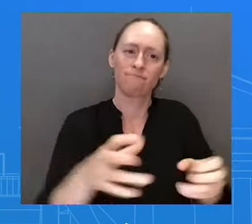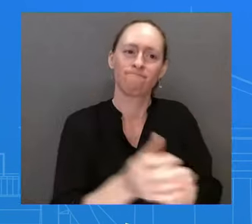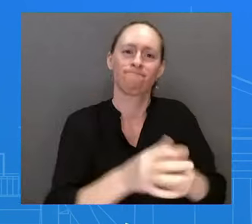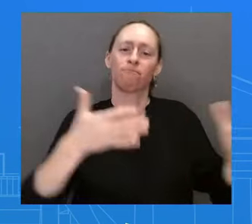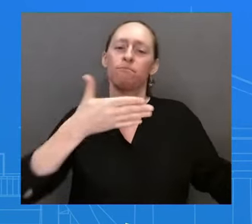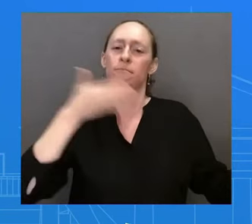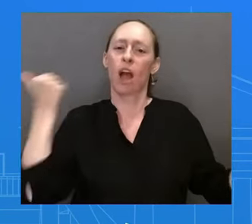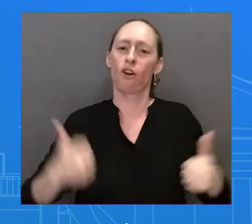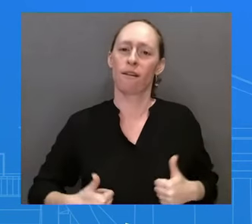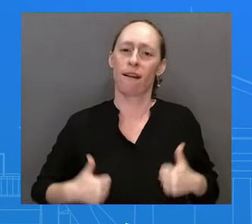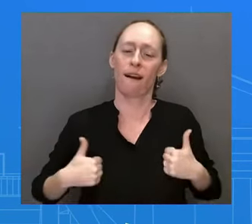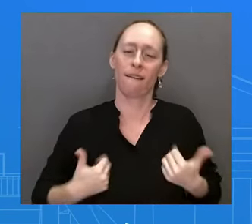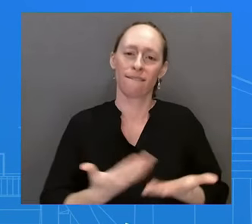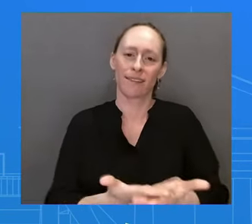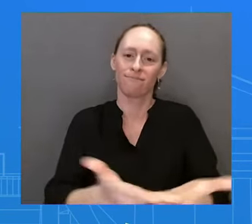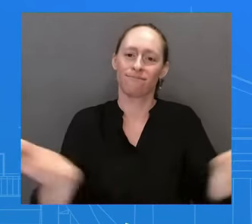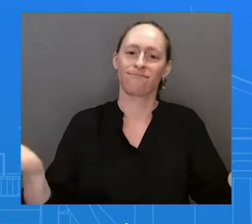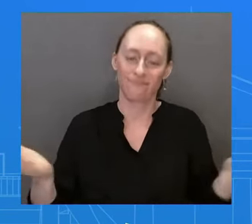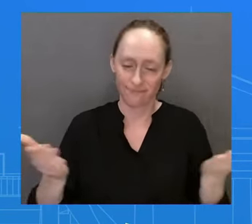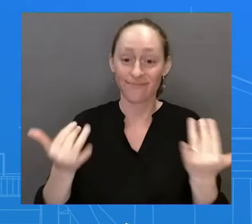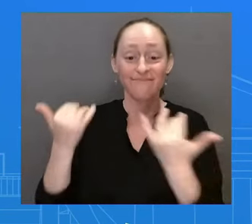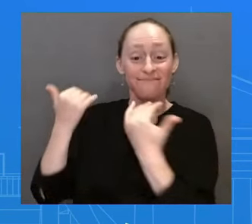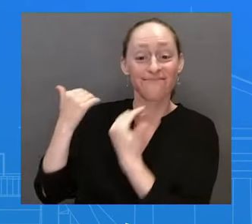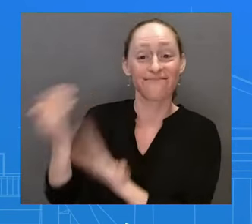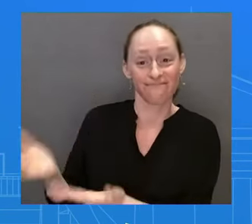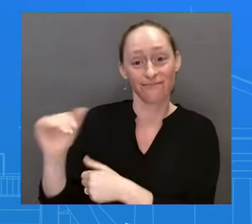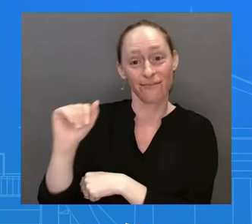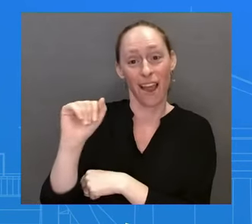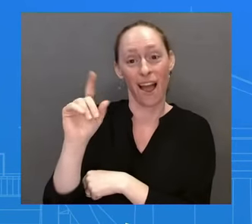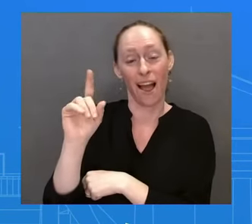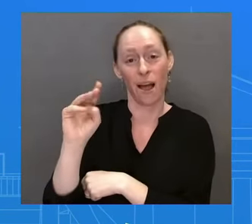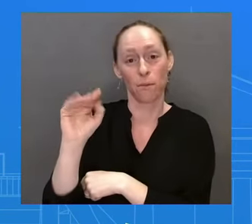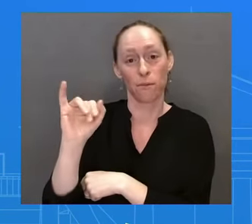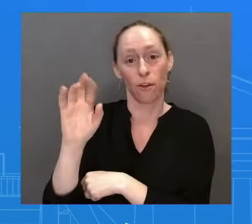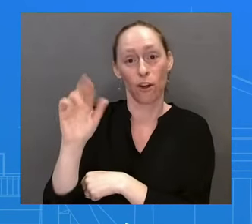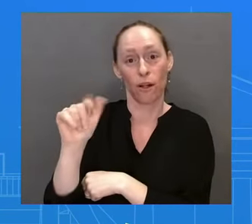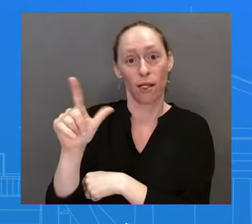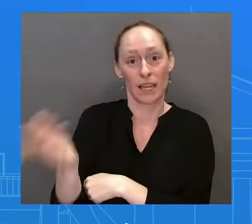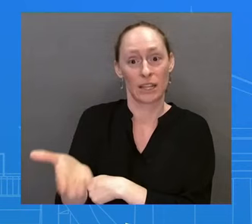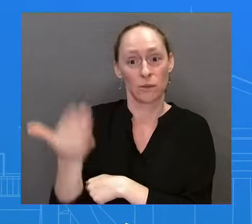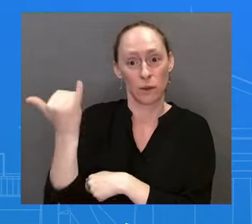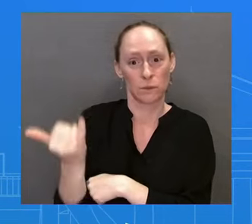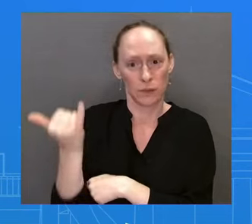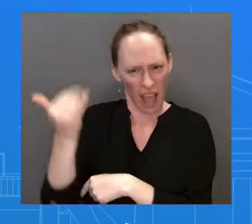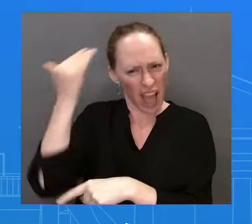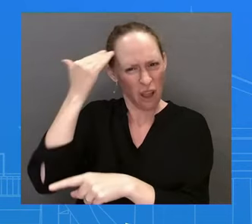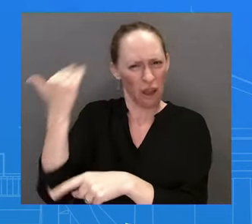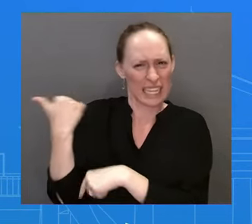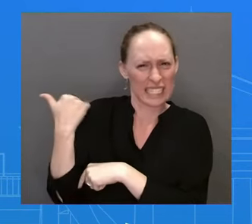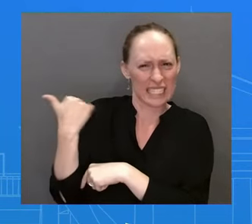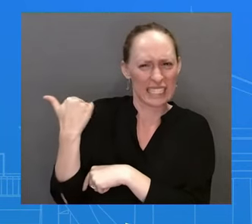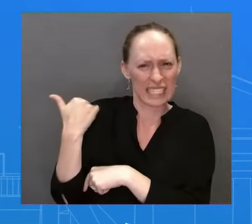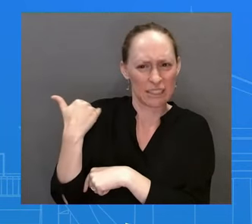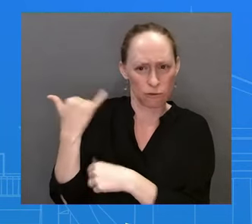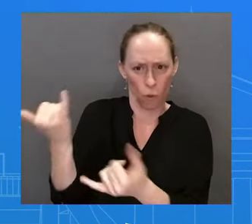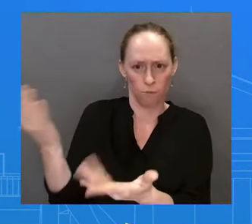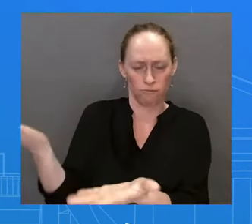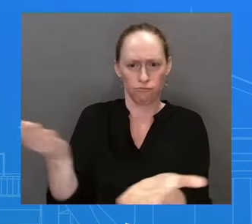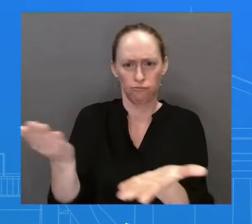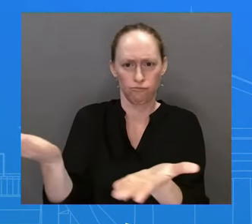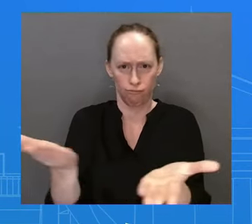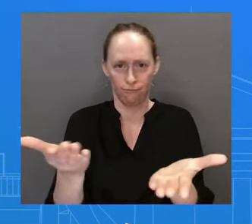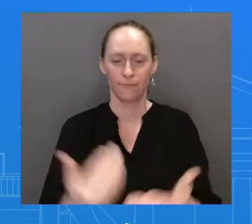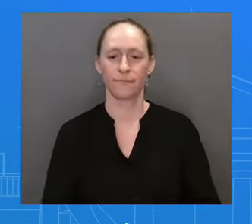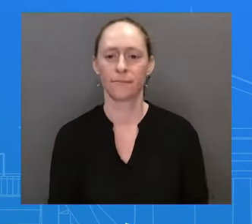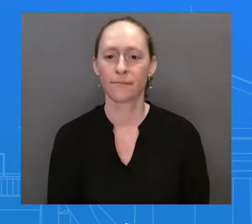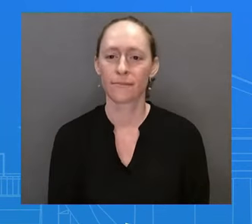any foreign policy questions that you all have. I know it's been a couple of days. Admiral, the podium is yours. Thanks, Karine.